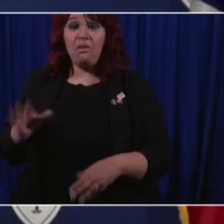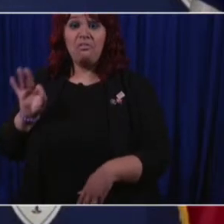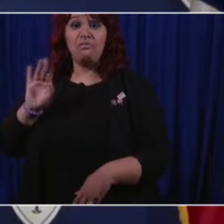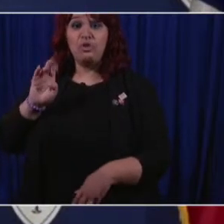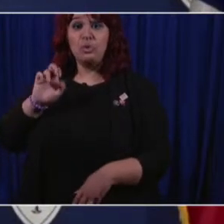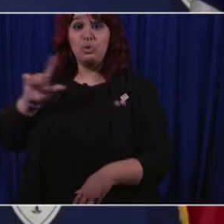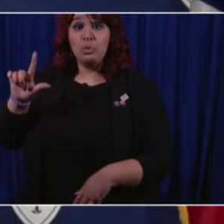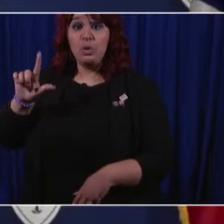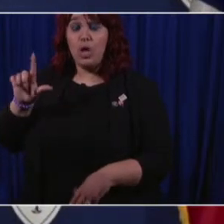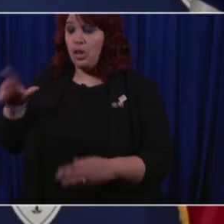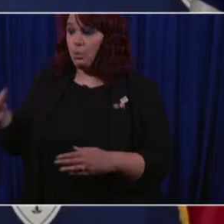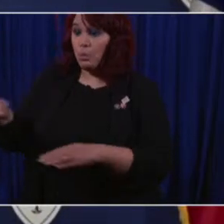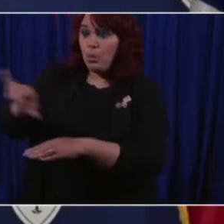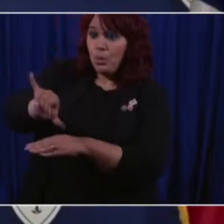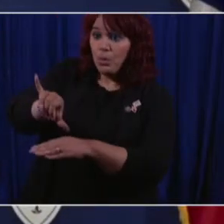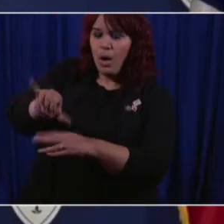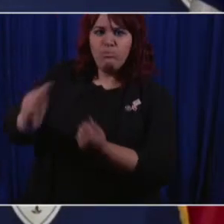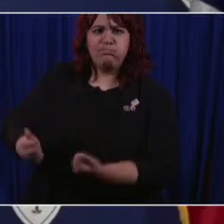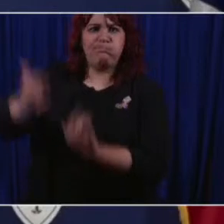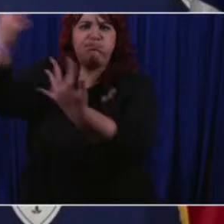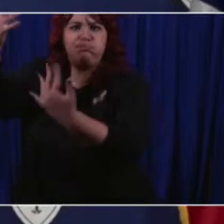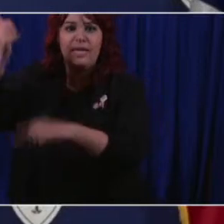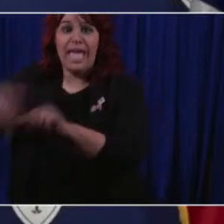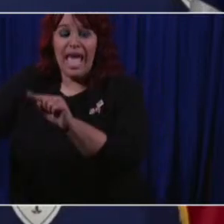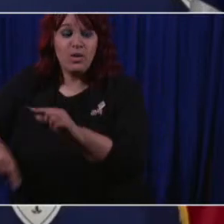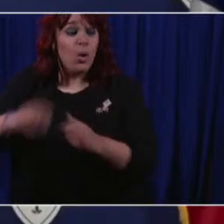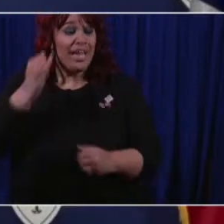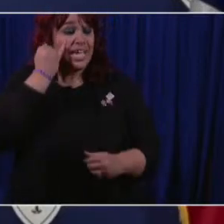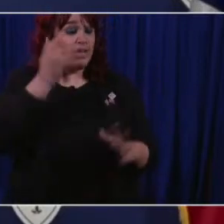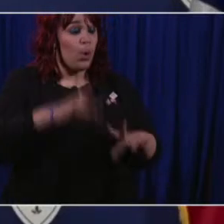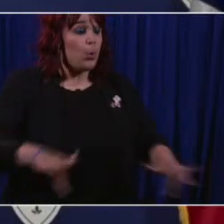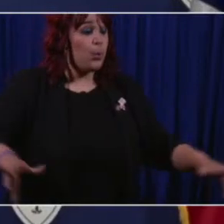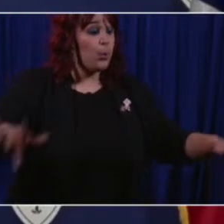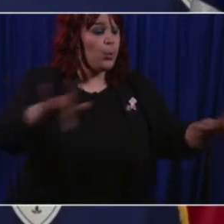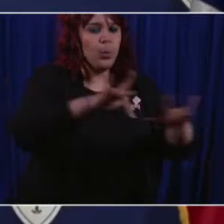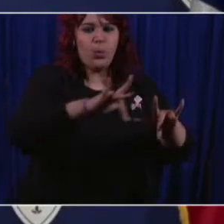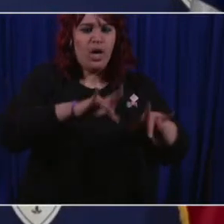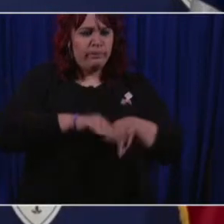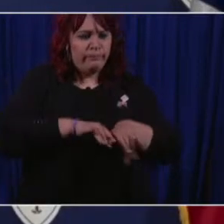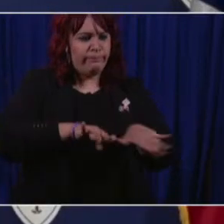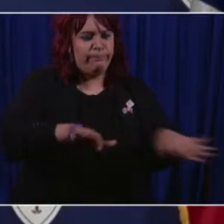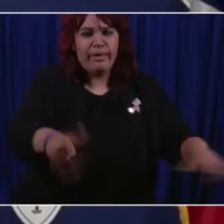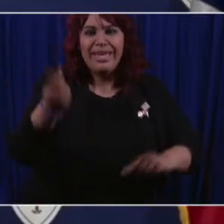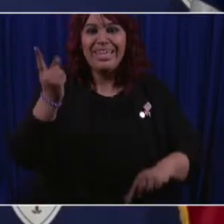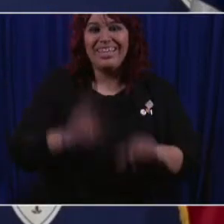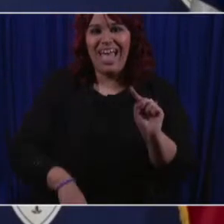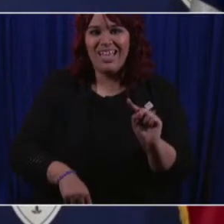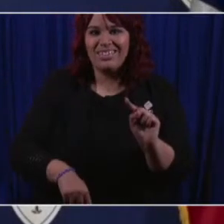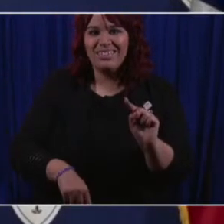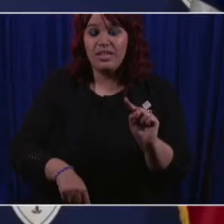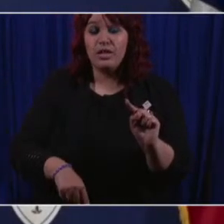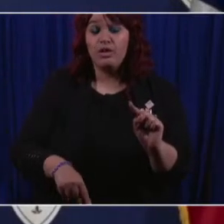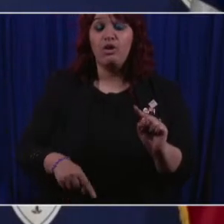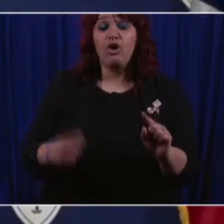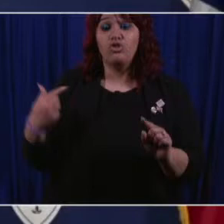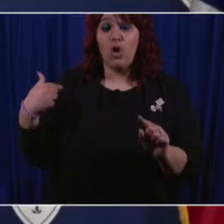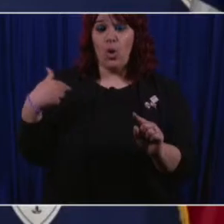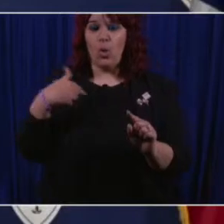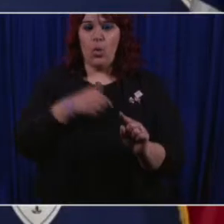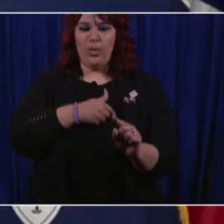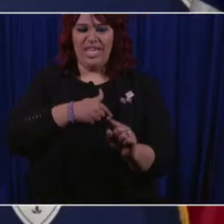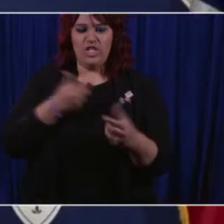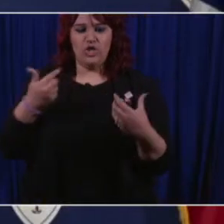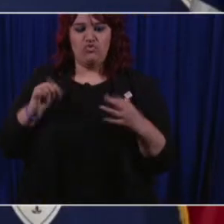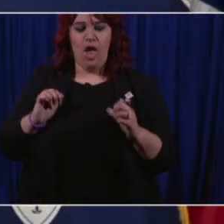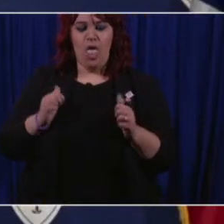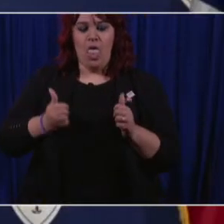people who can't be hosts for it, can't spread it. And so you just continue to eliminate more